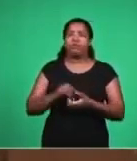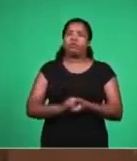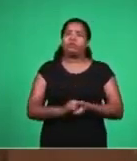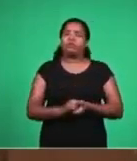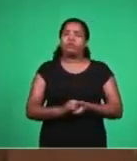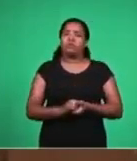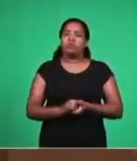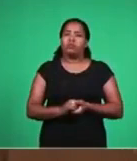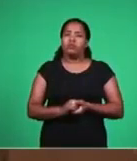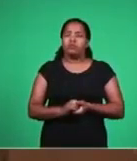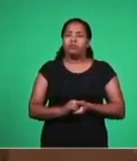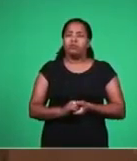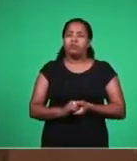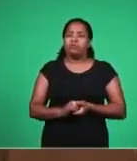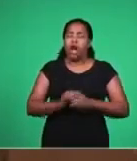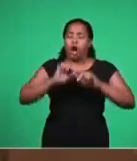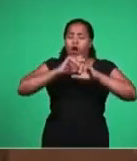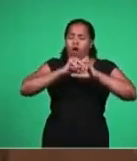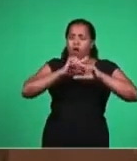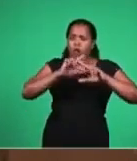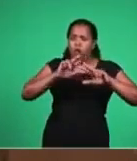The vehicle,